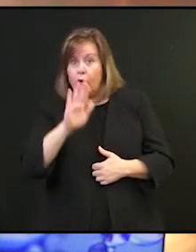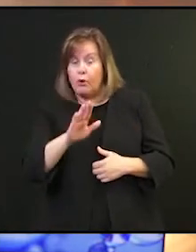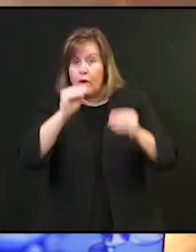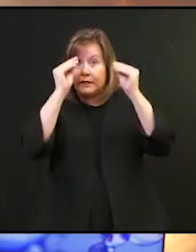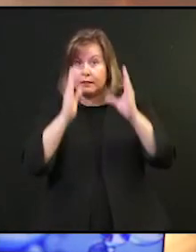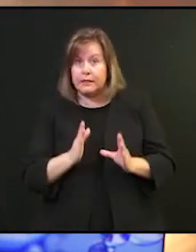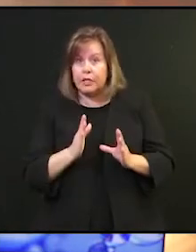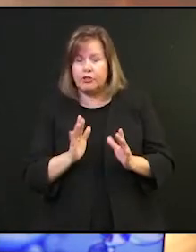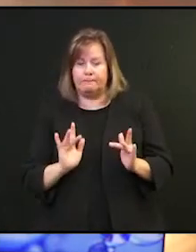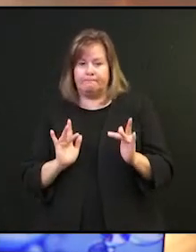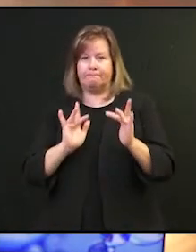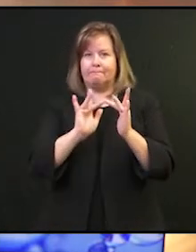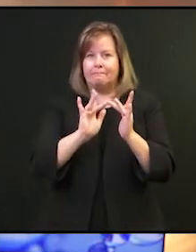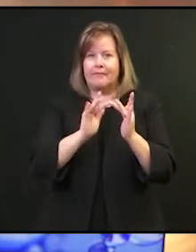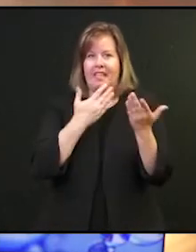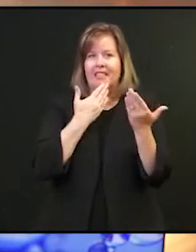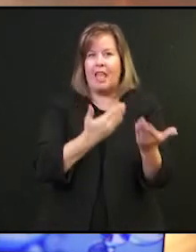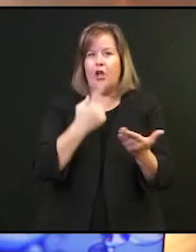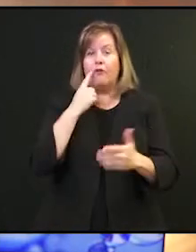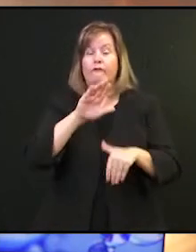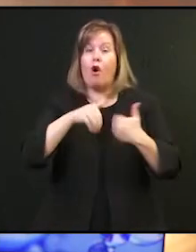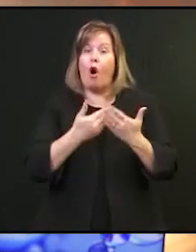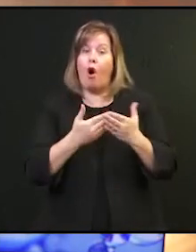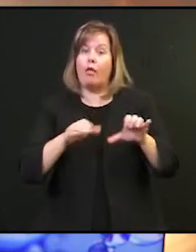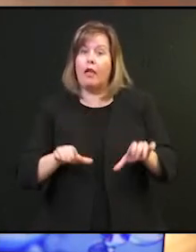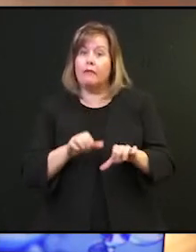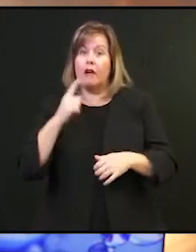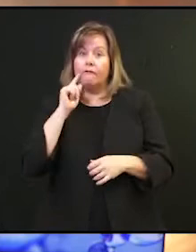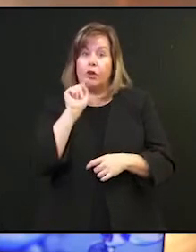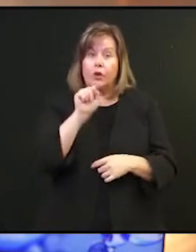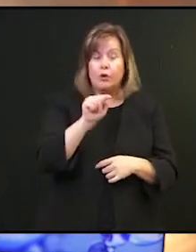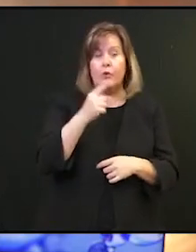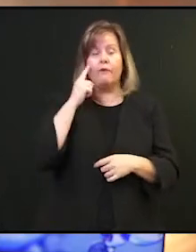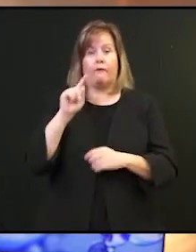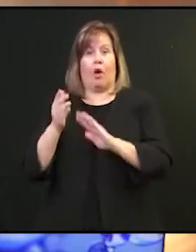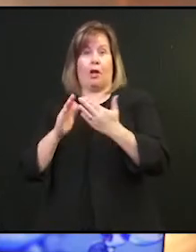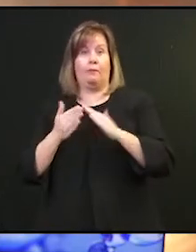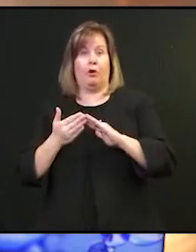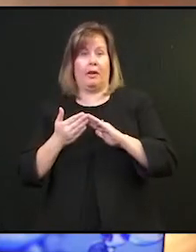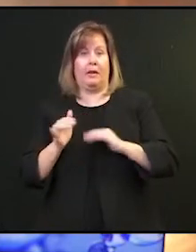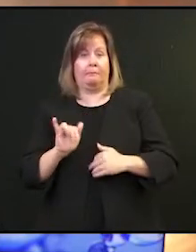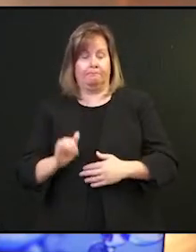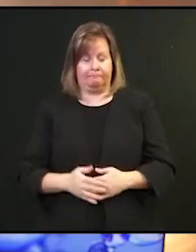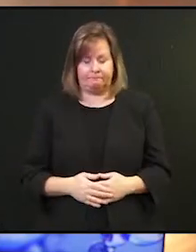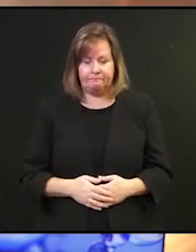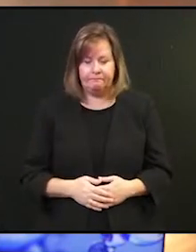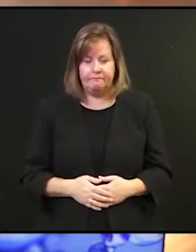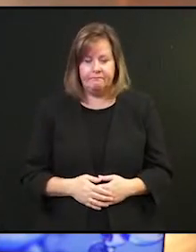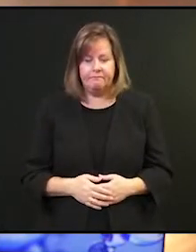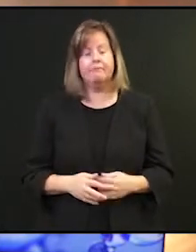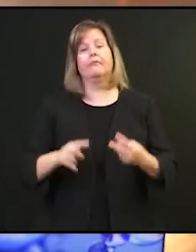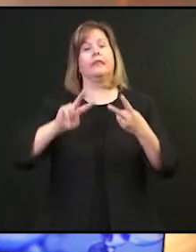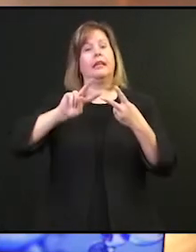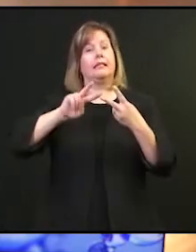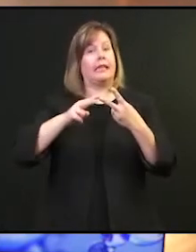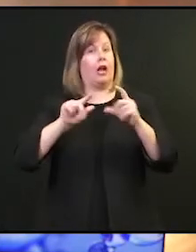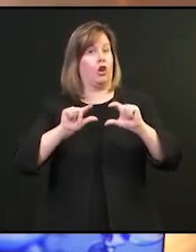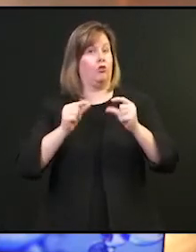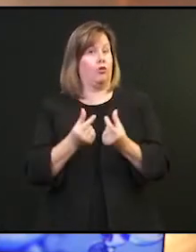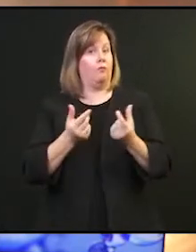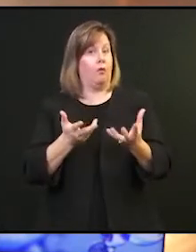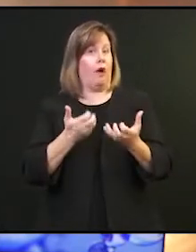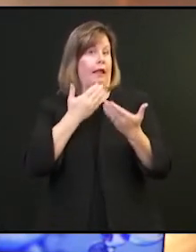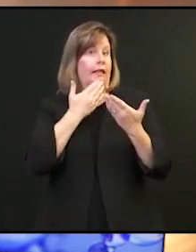and thank a teacher for all they've done for you and for our community. The second group that I want to thank right now is our